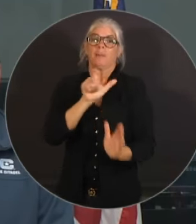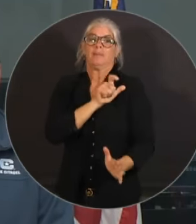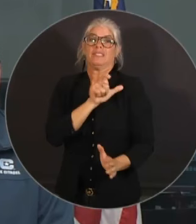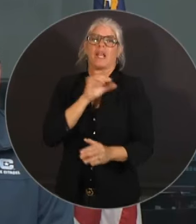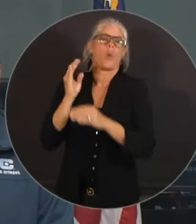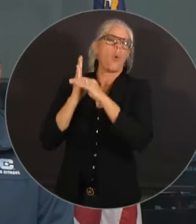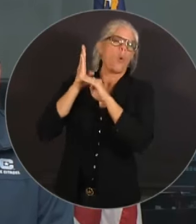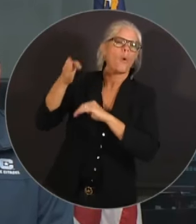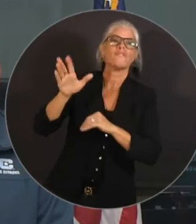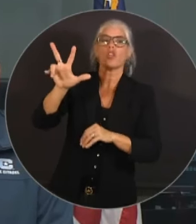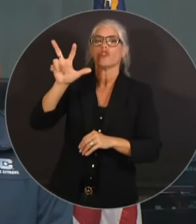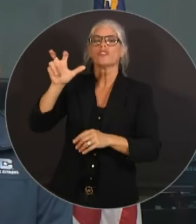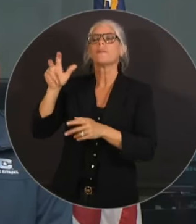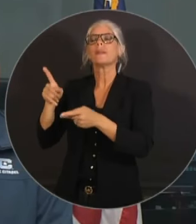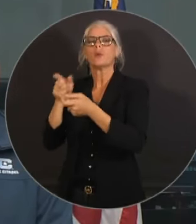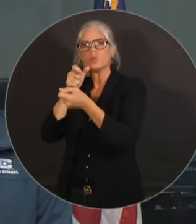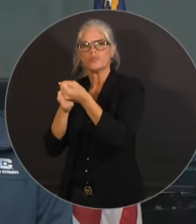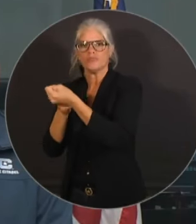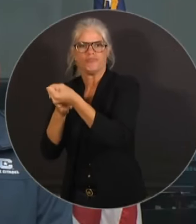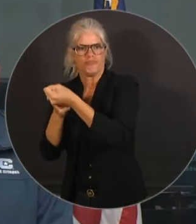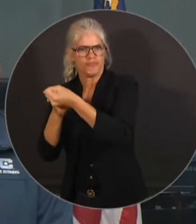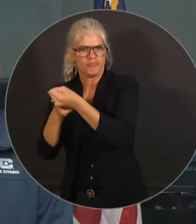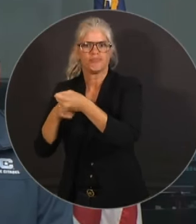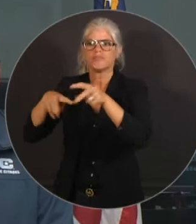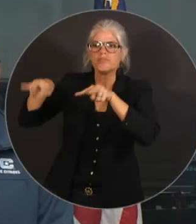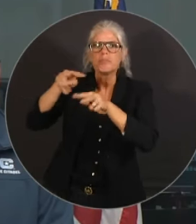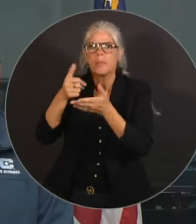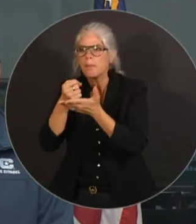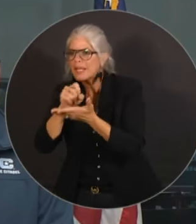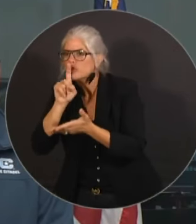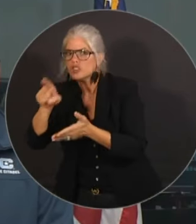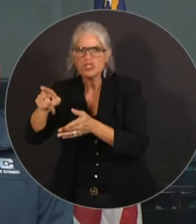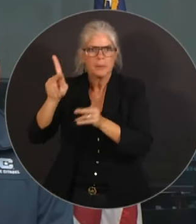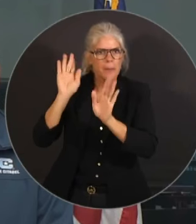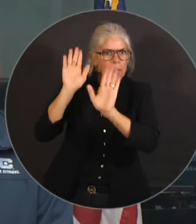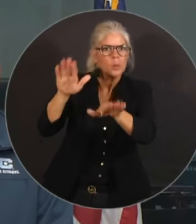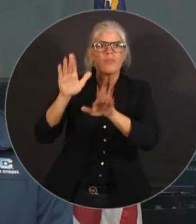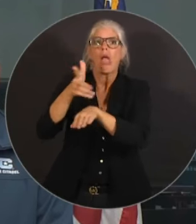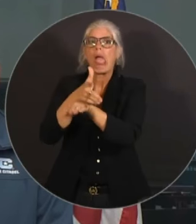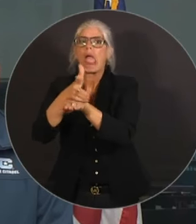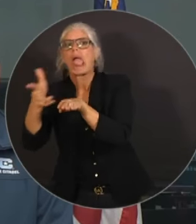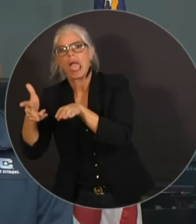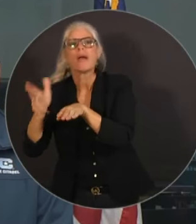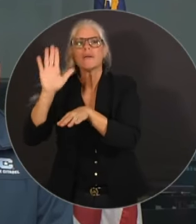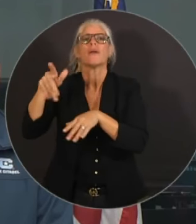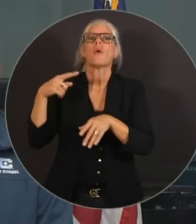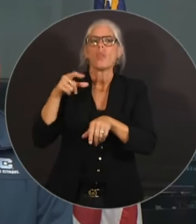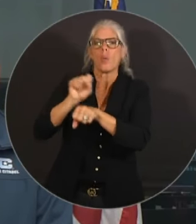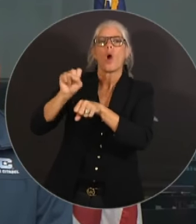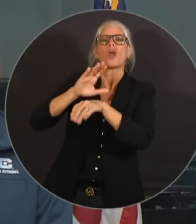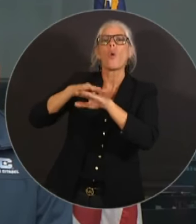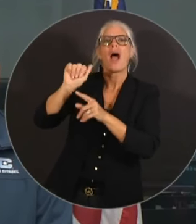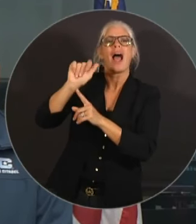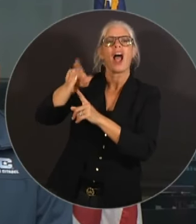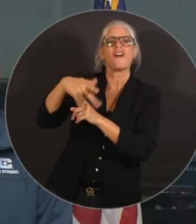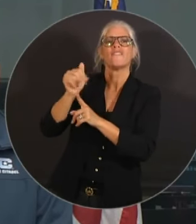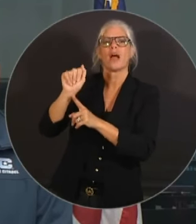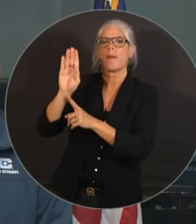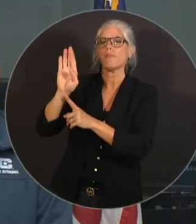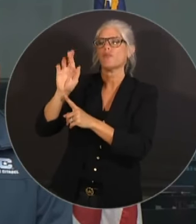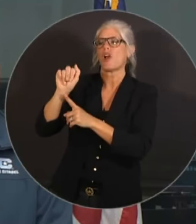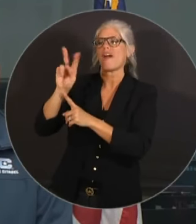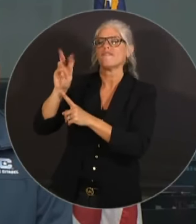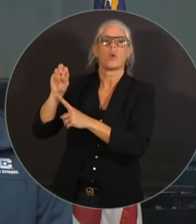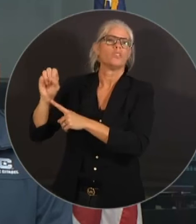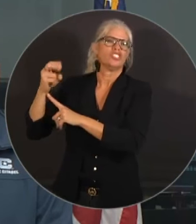auxiliary state troopers are activated. They'll be working on Alpha Bravo shifts until the job is done. Secretary